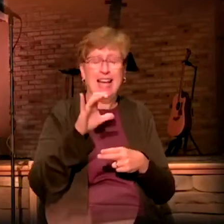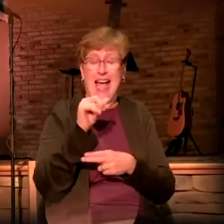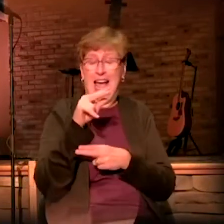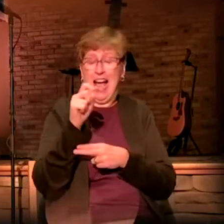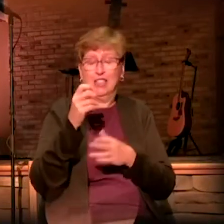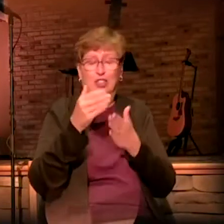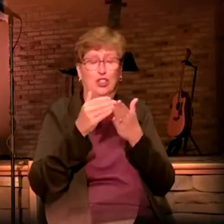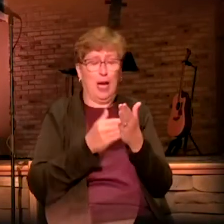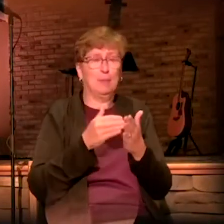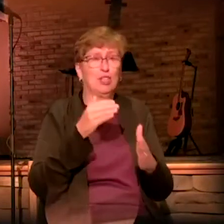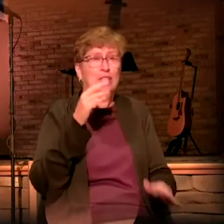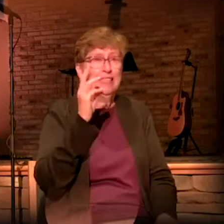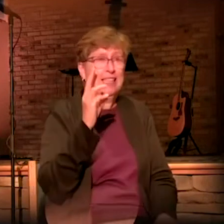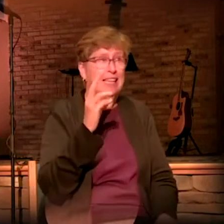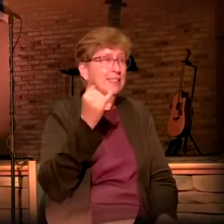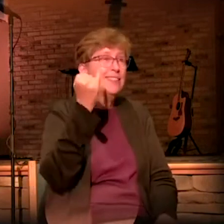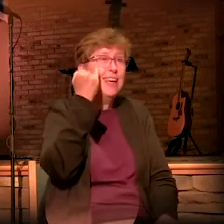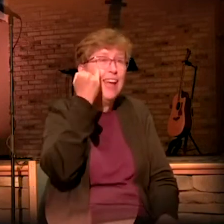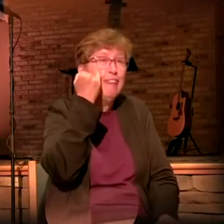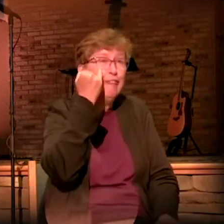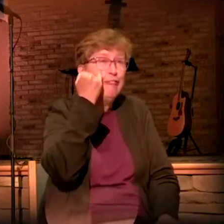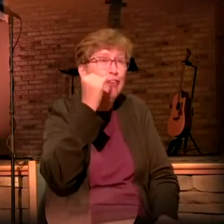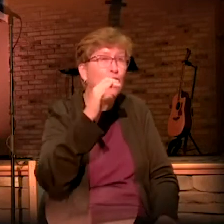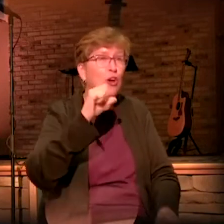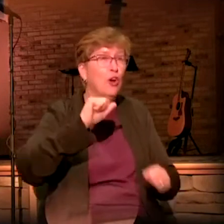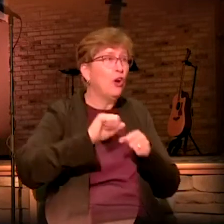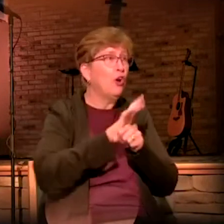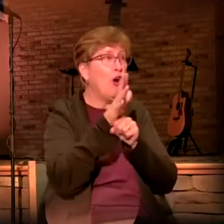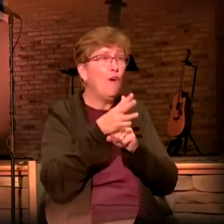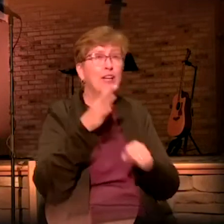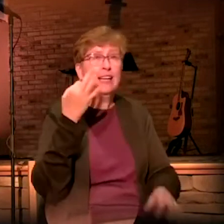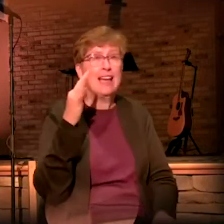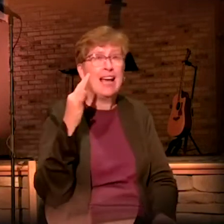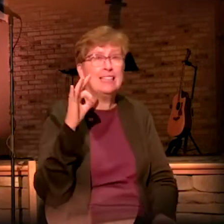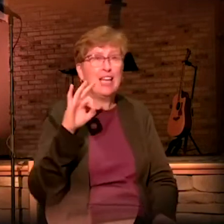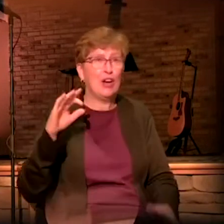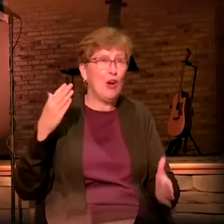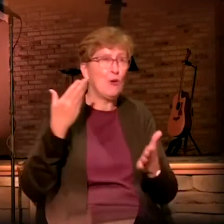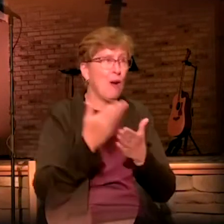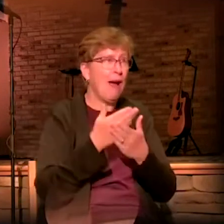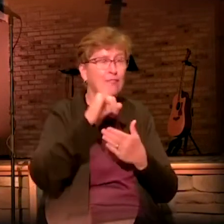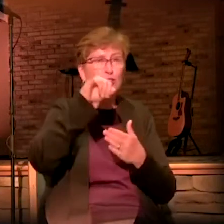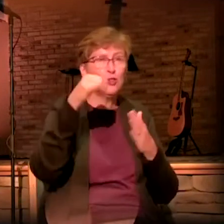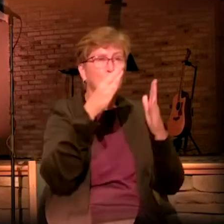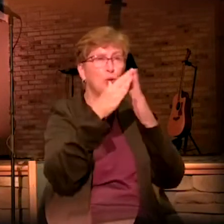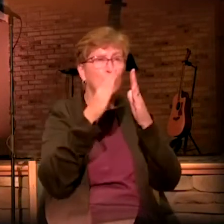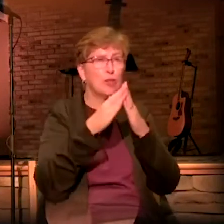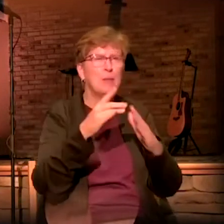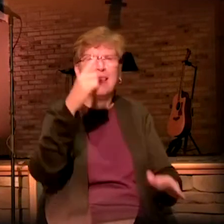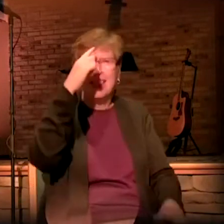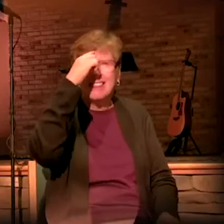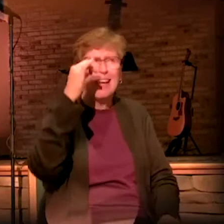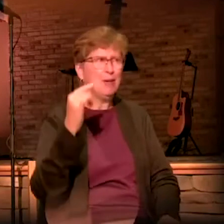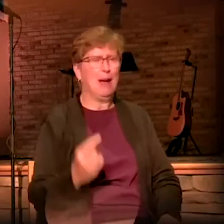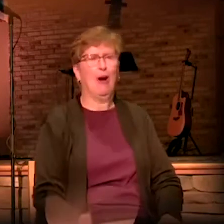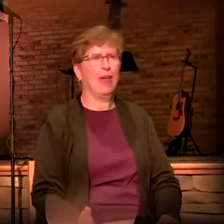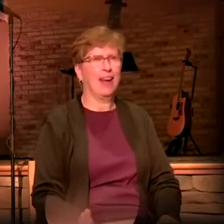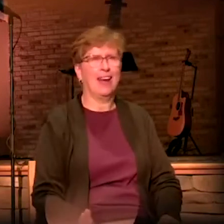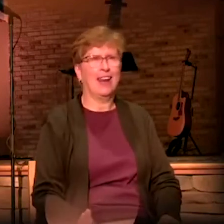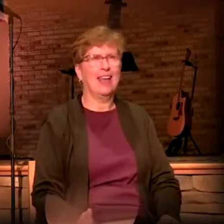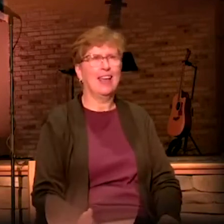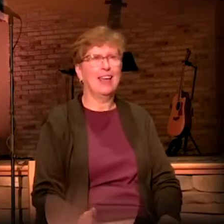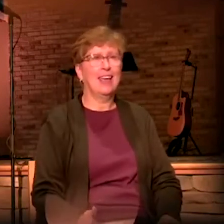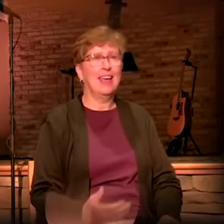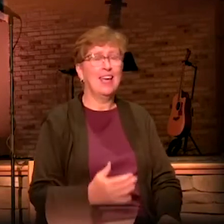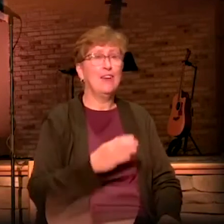if COVID-19 had come to that community, the city of Jerusalem? Just think about it. If these